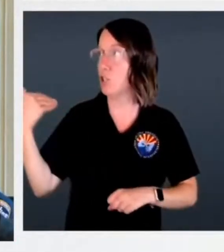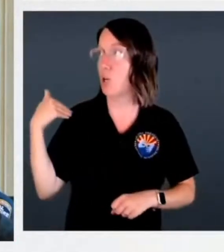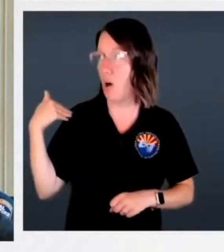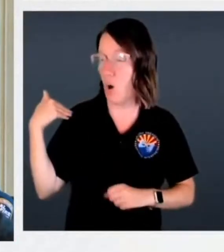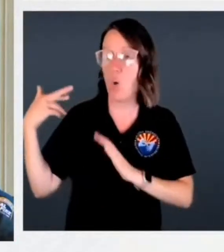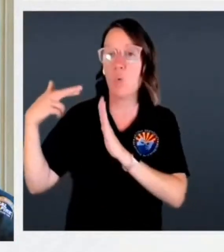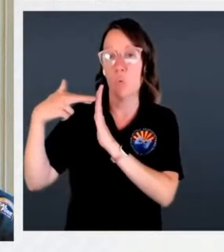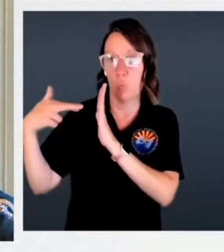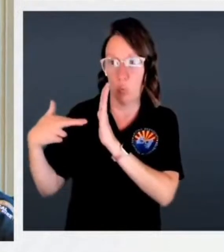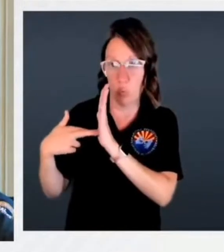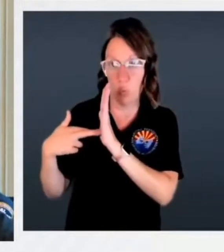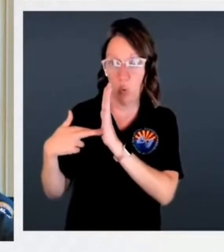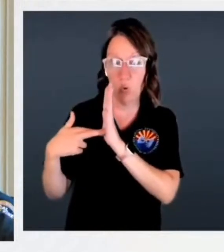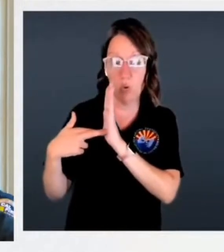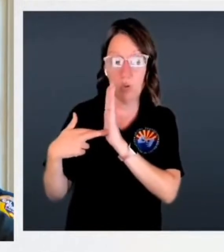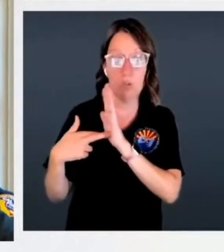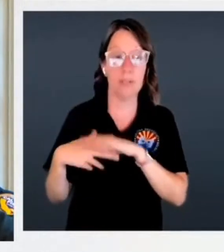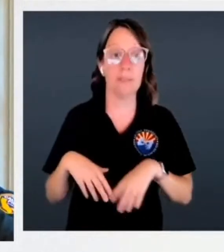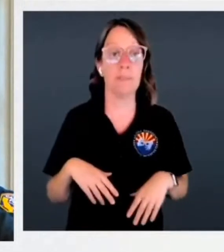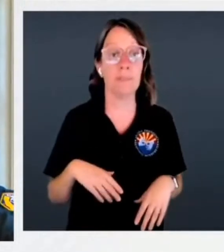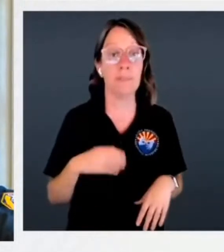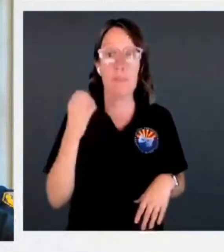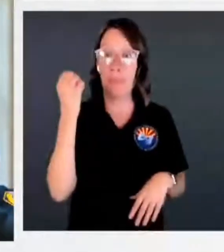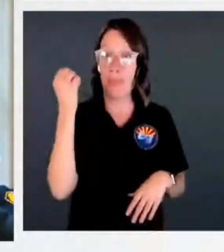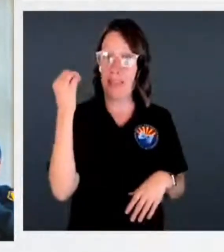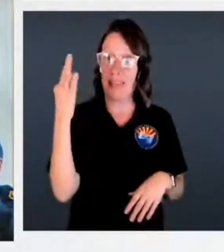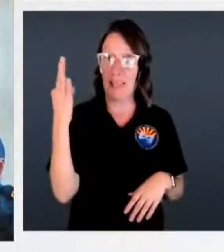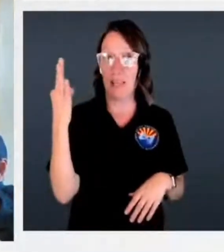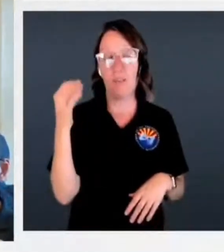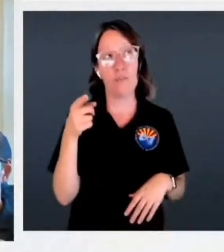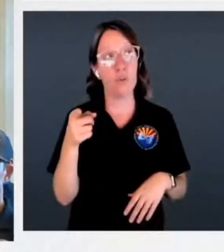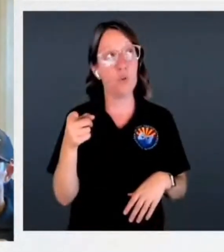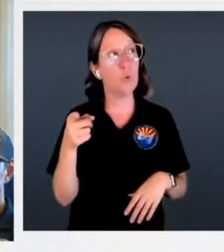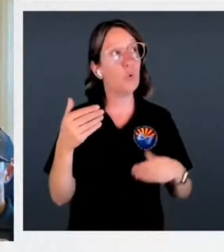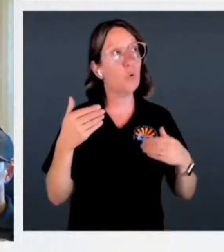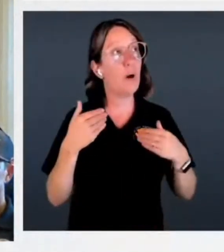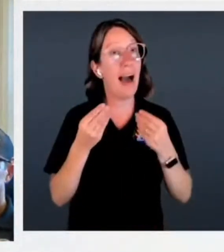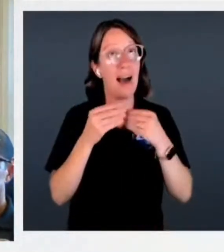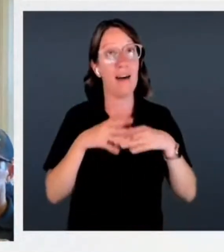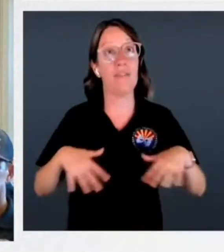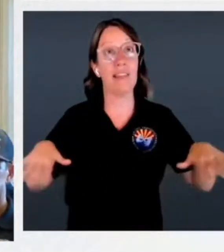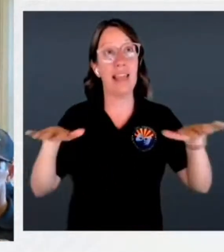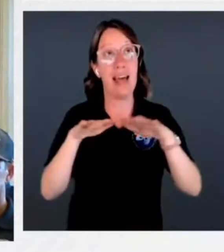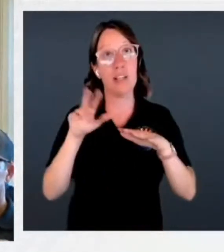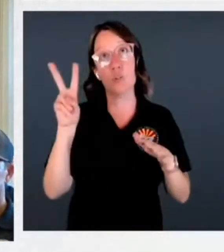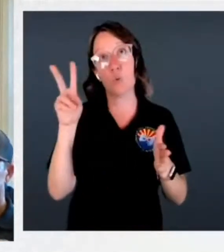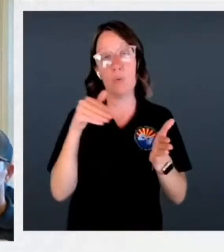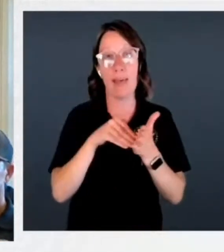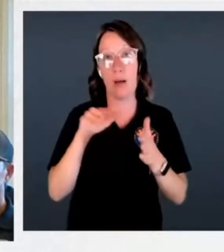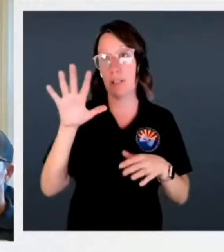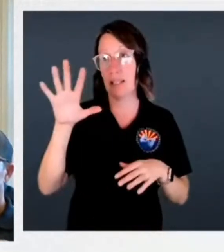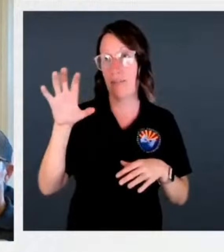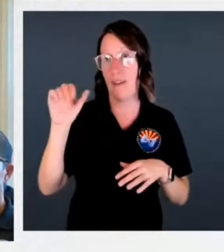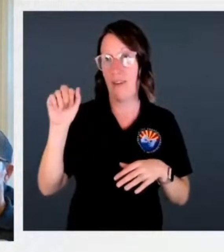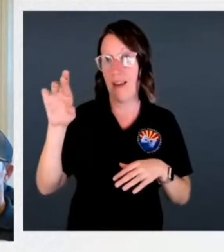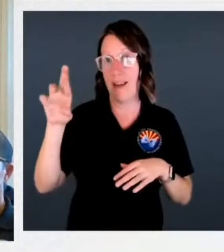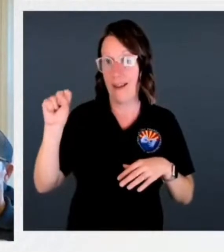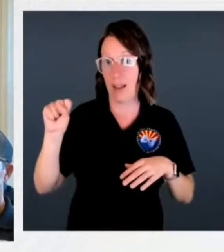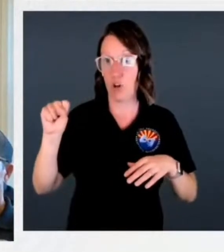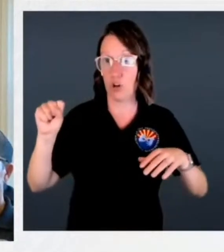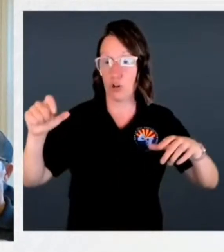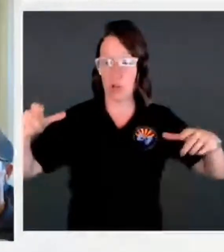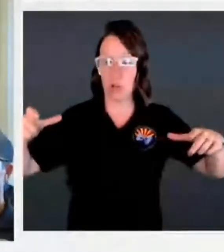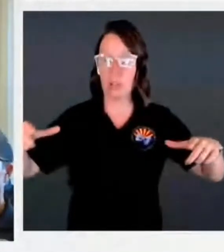where if you have 2,500, up to 2,500 acres on one of them, to do that kind of thing, it's basically